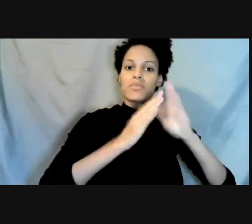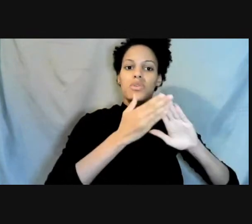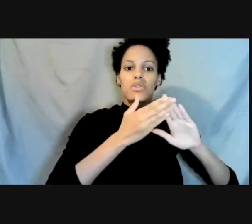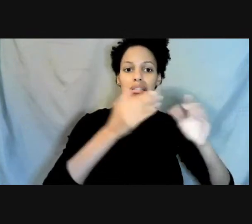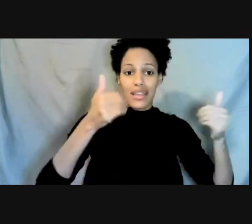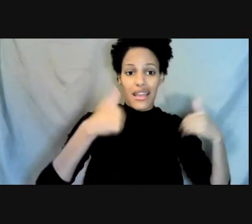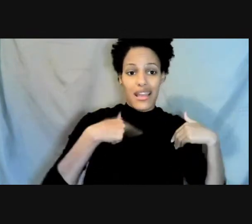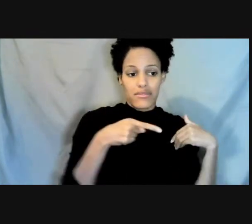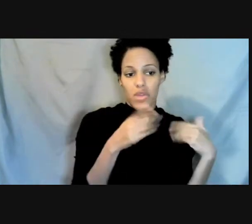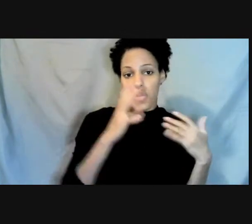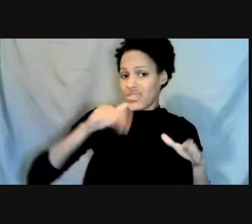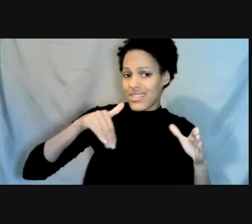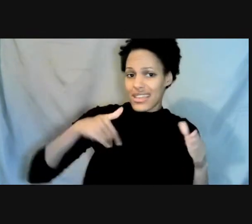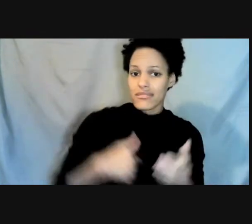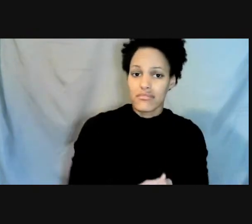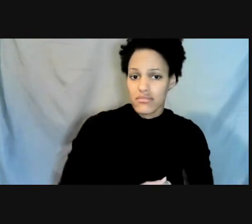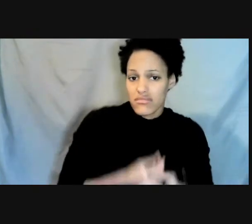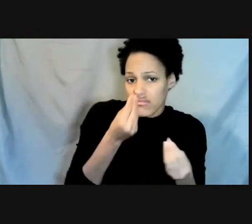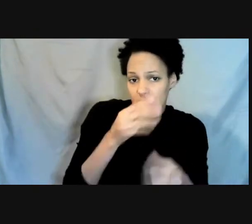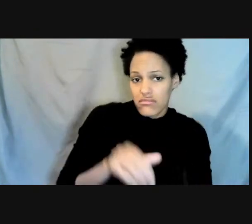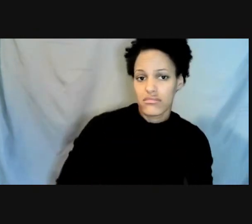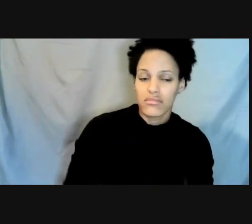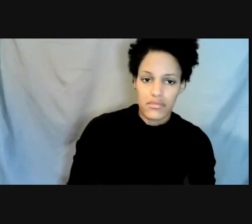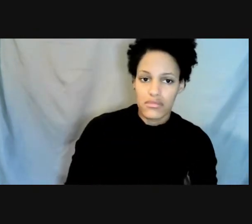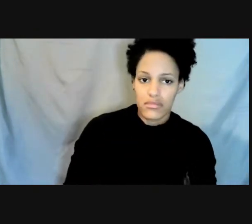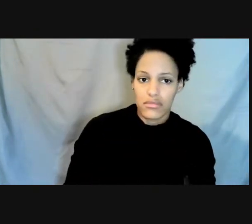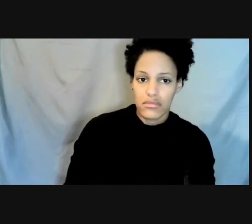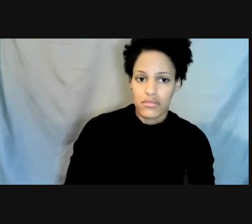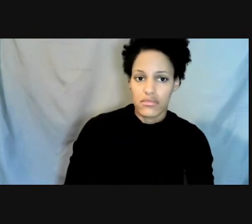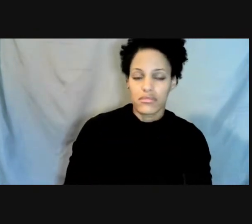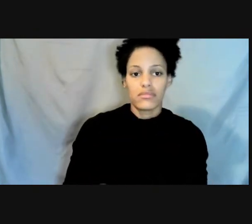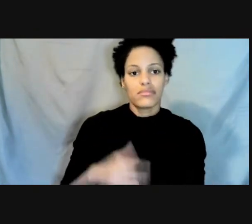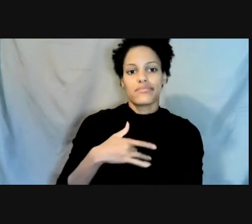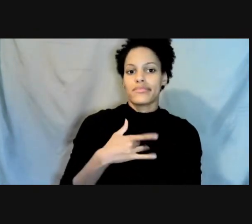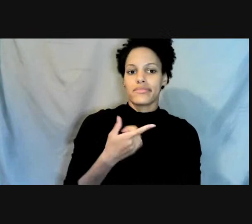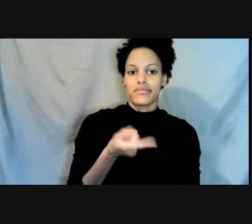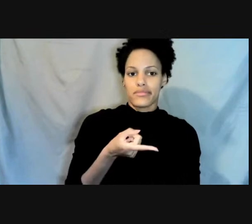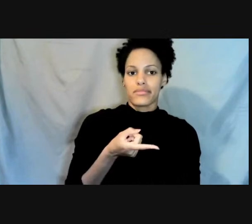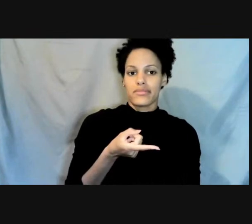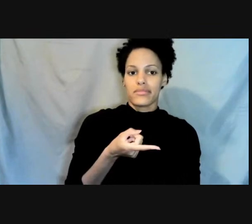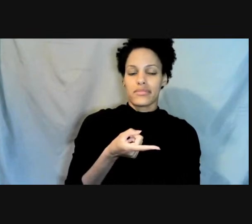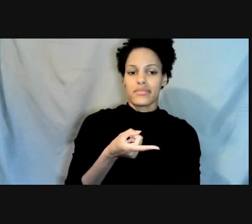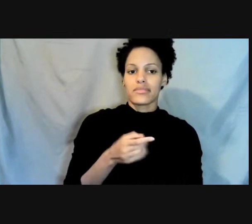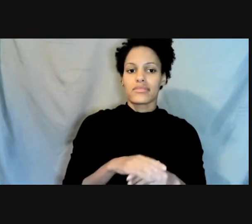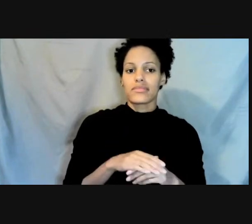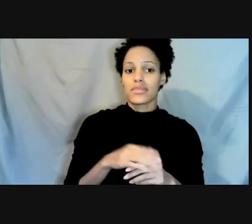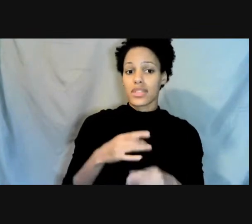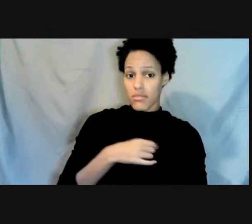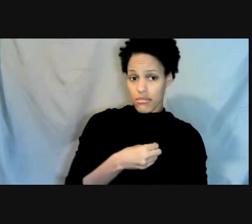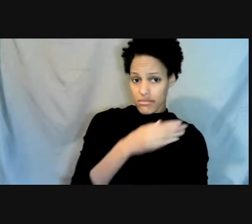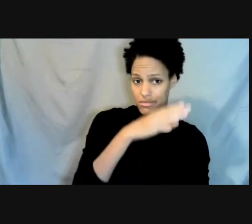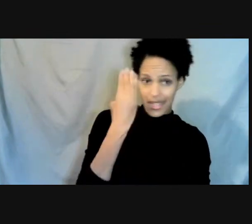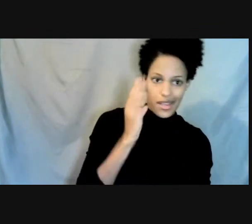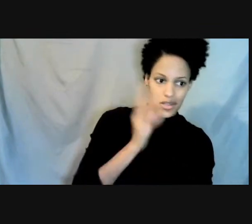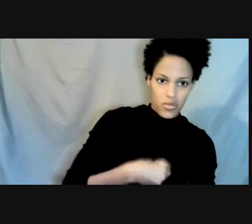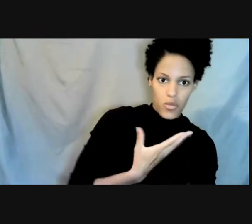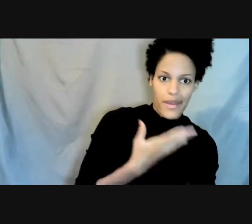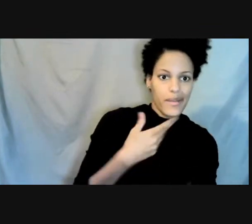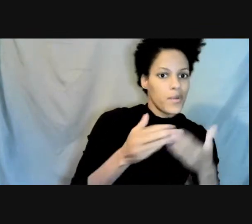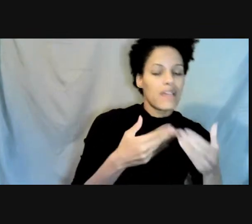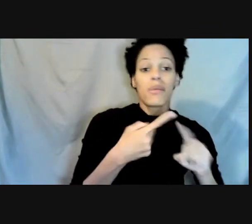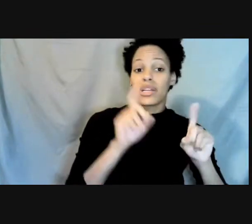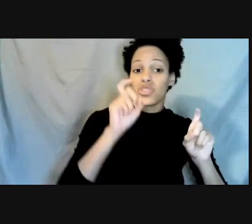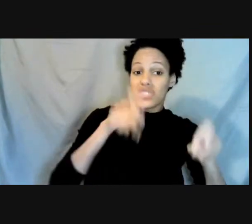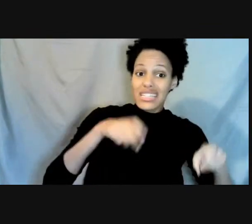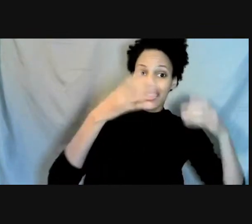cares? Oh, you don't show up. There has to, I feel like as an artist, black, white, or otherwise, we need that creative community that,